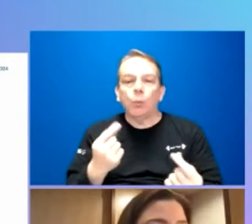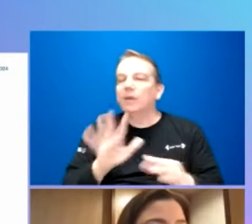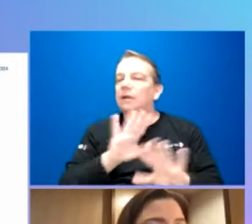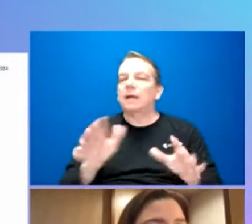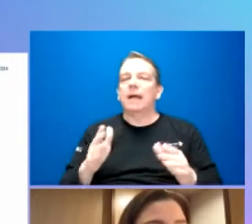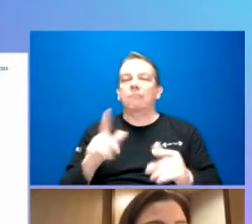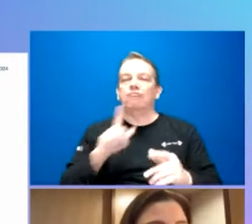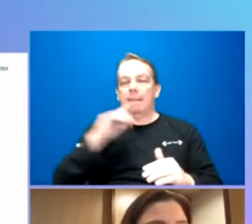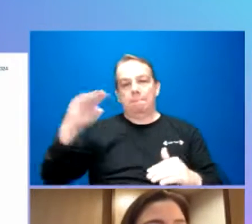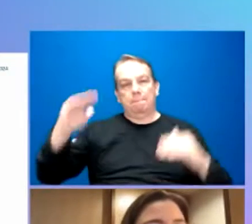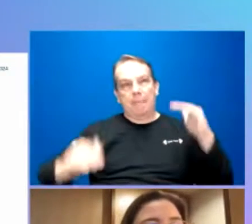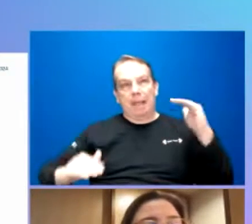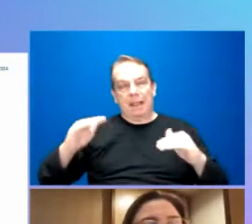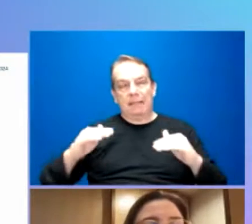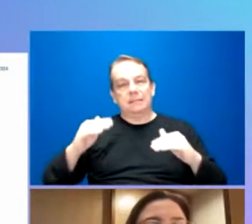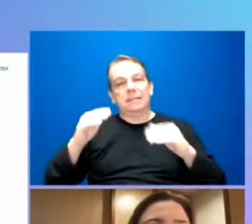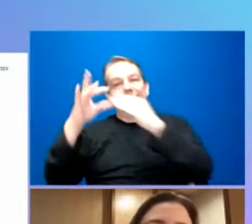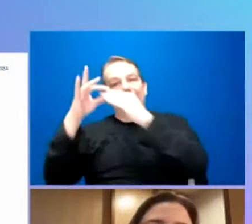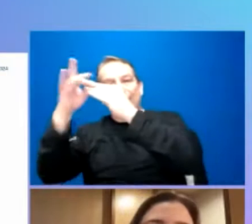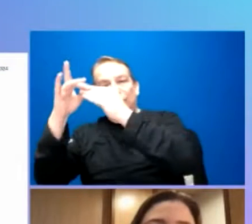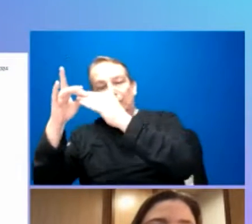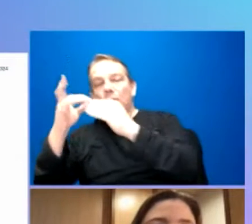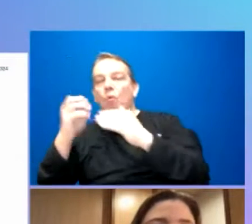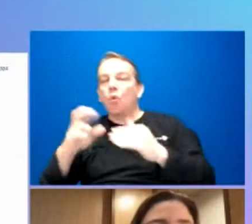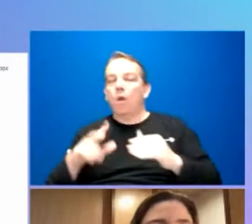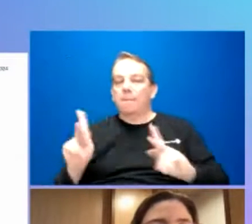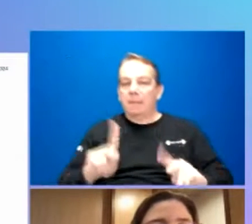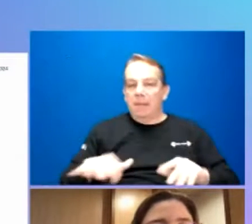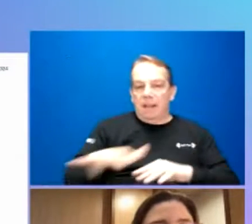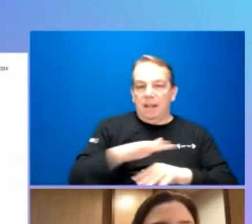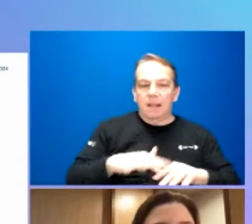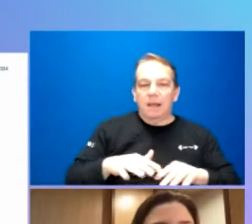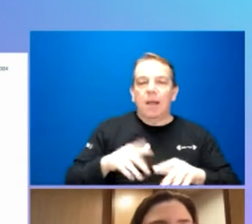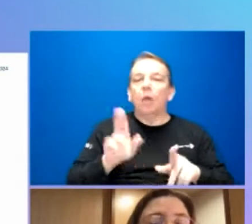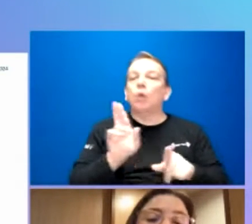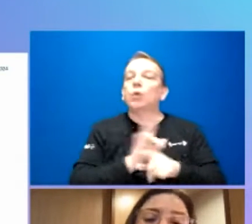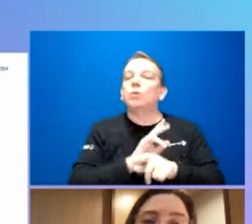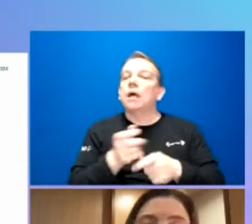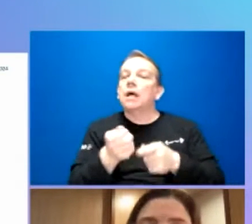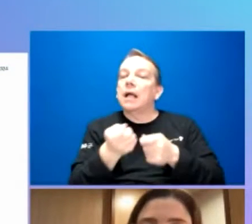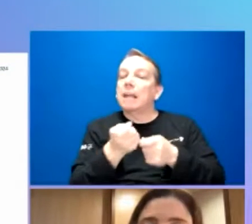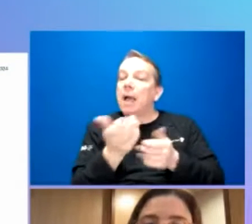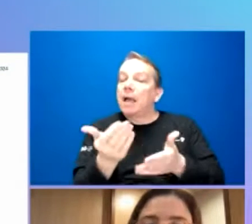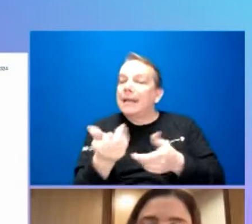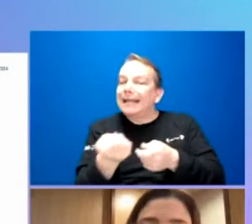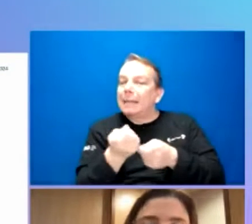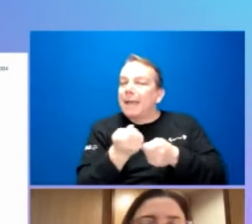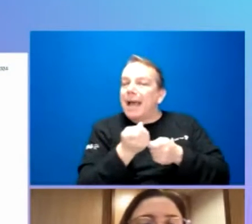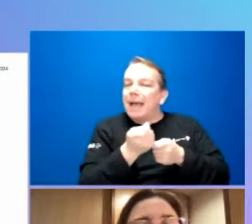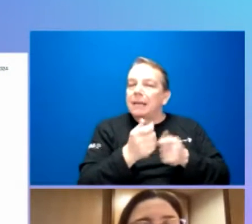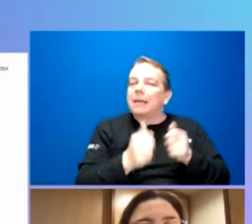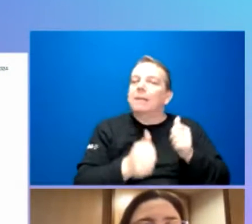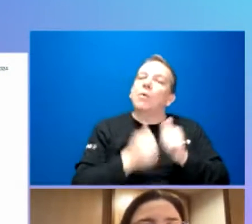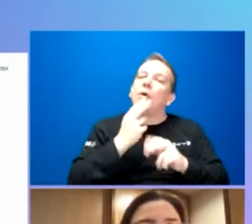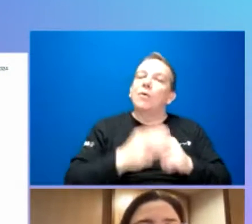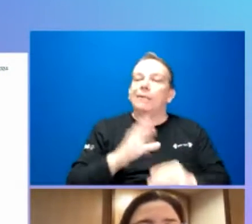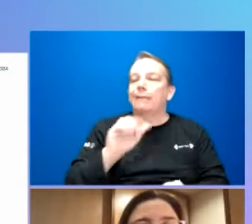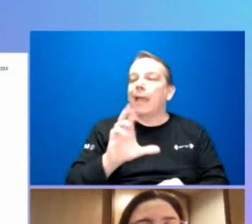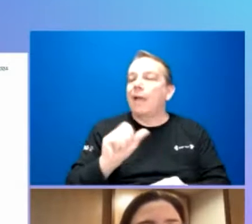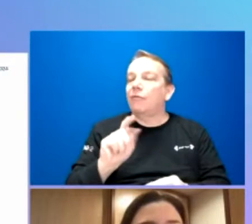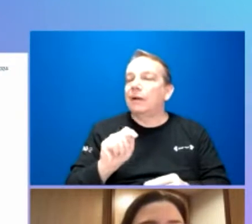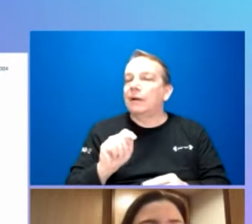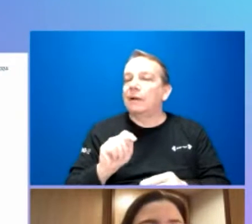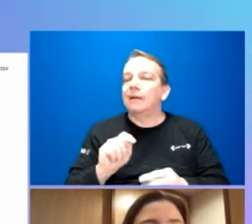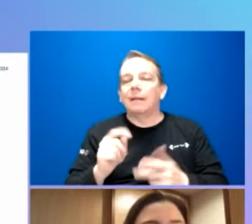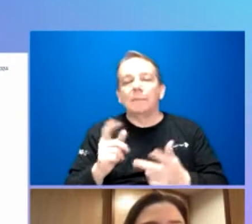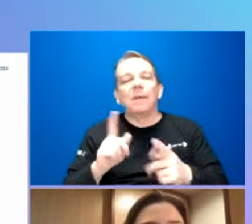delicate balance of both. And it's not using the carrot or using the stick. It's mostly carrot with a touch of stick. And I